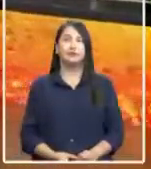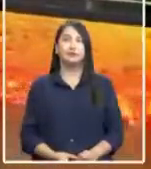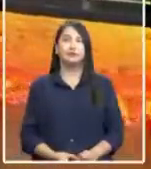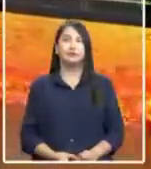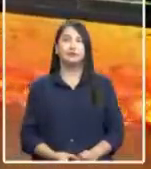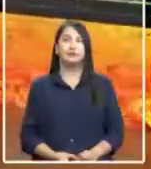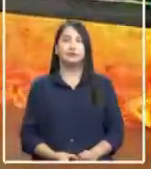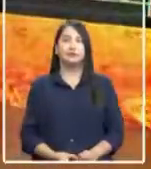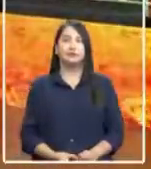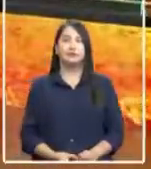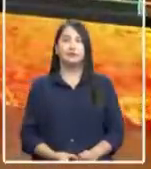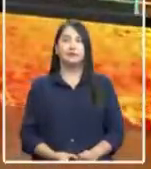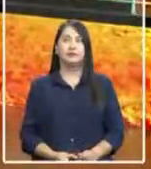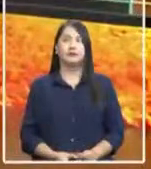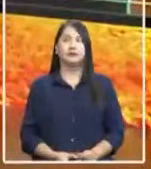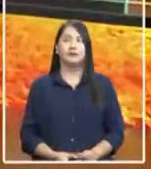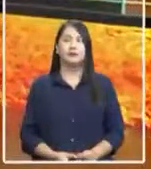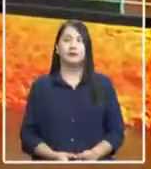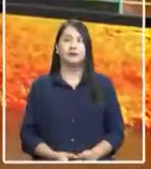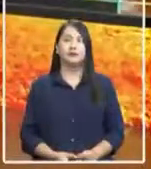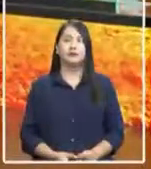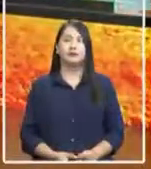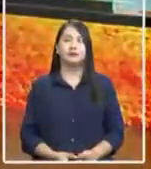Okay. So,